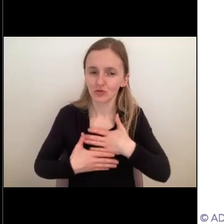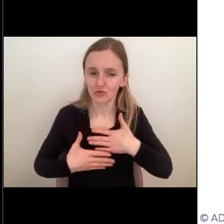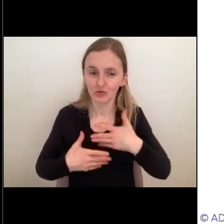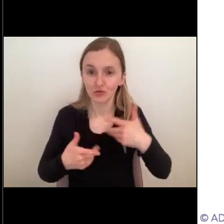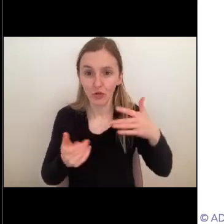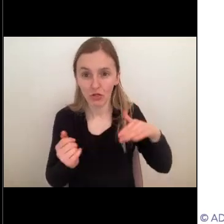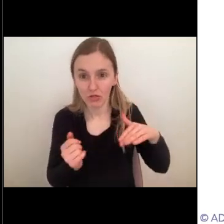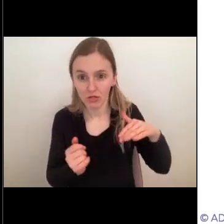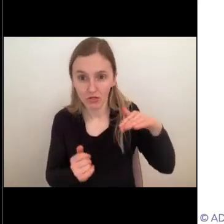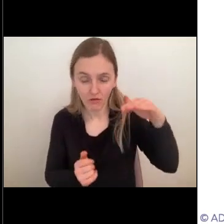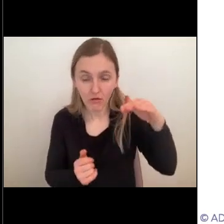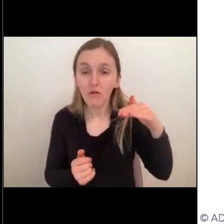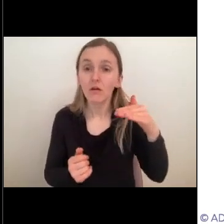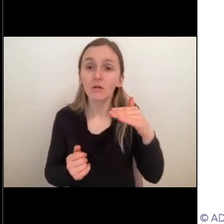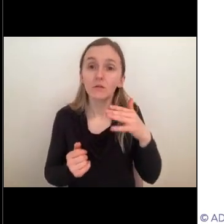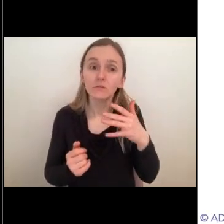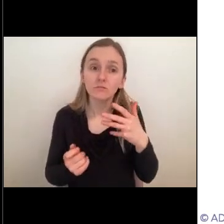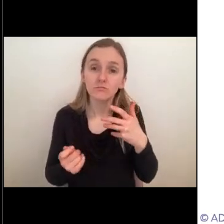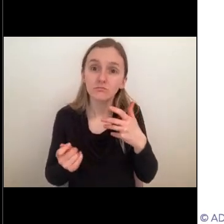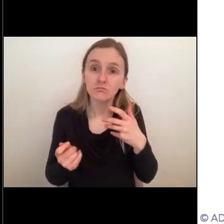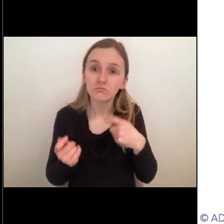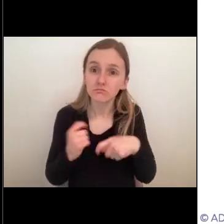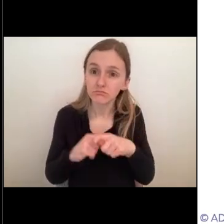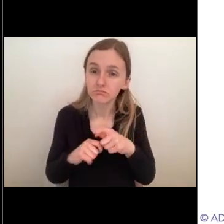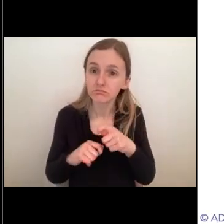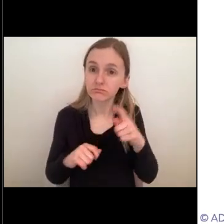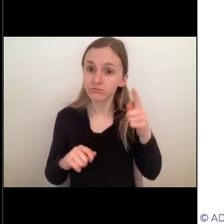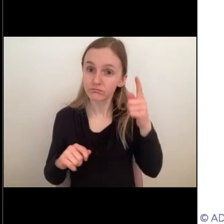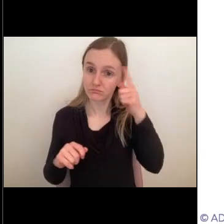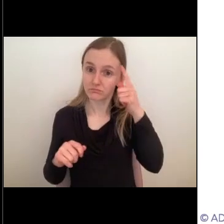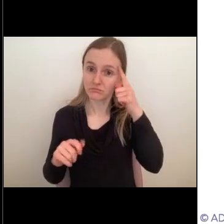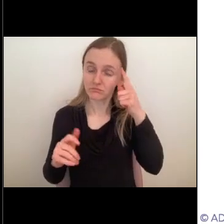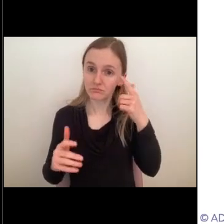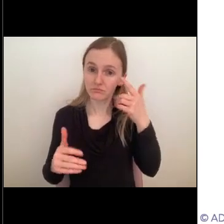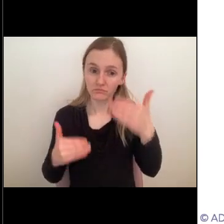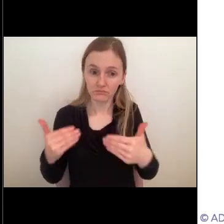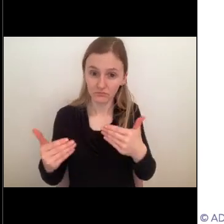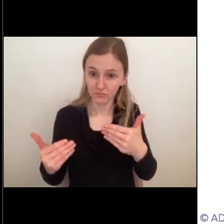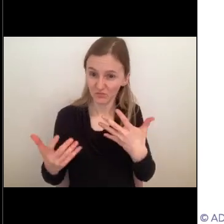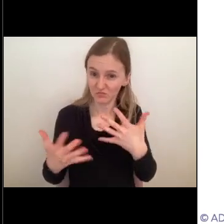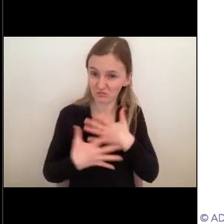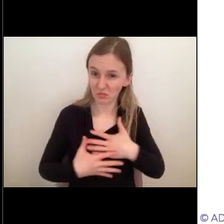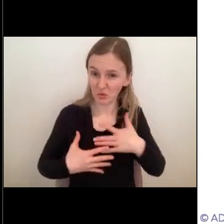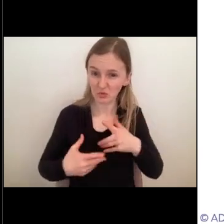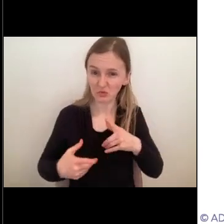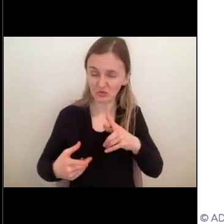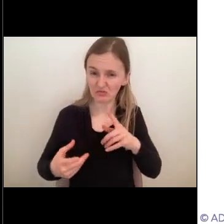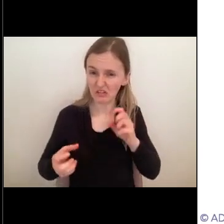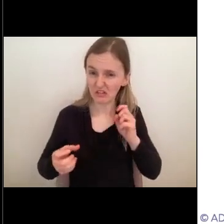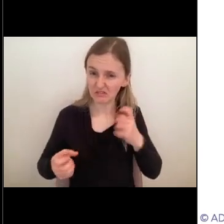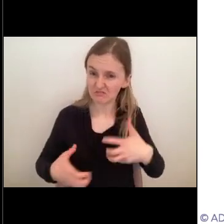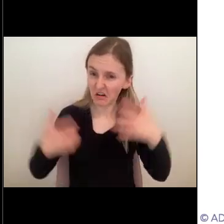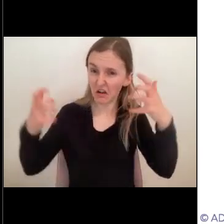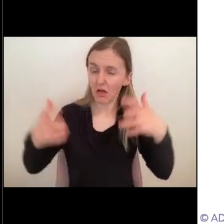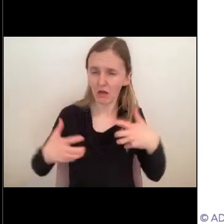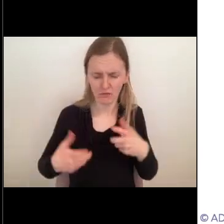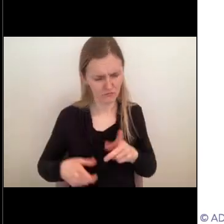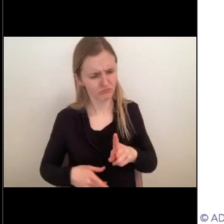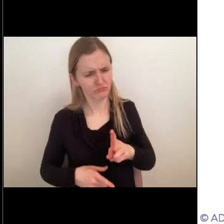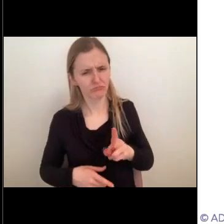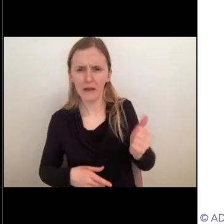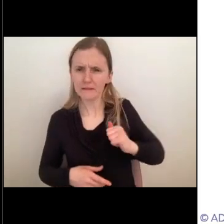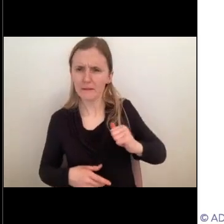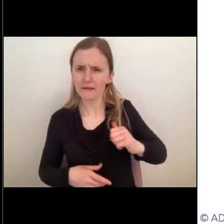So are you seeing a big emotional responses that seem immature for their age? So again, thinking